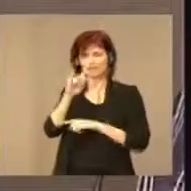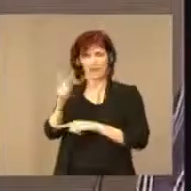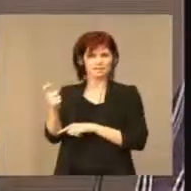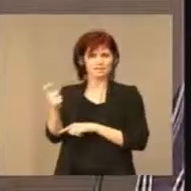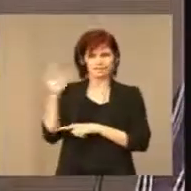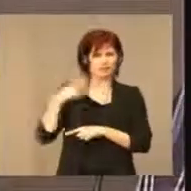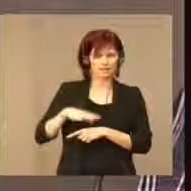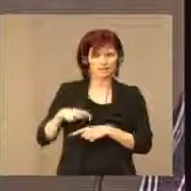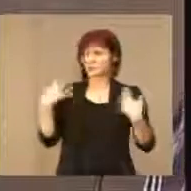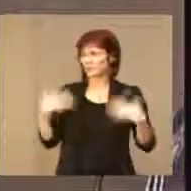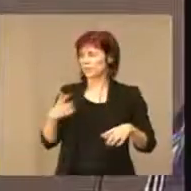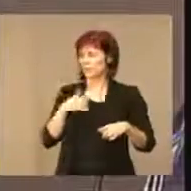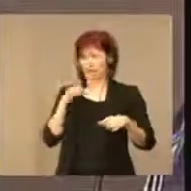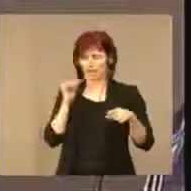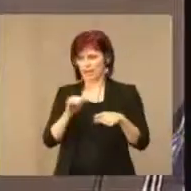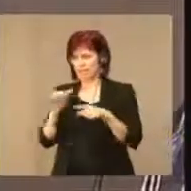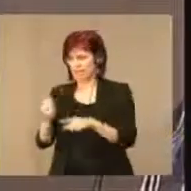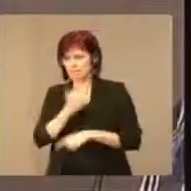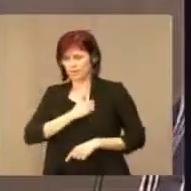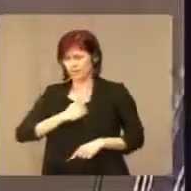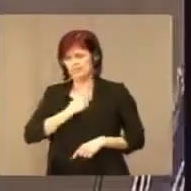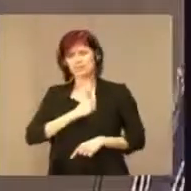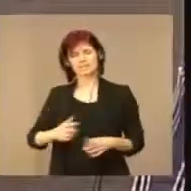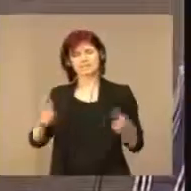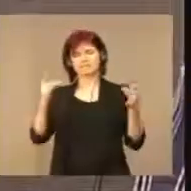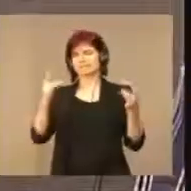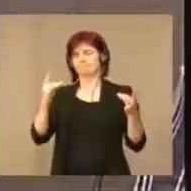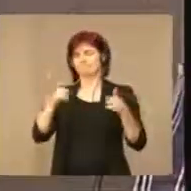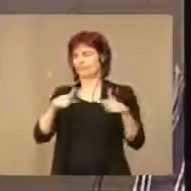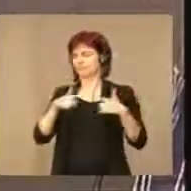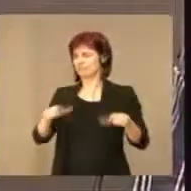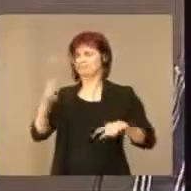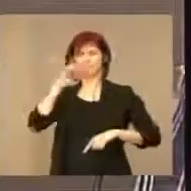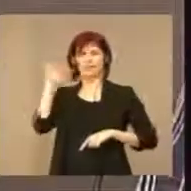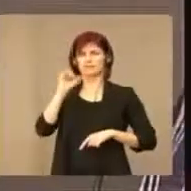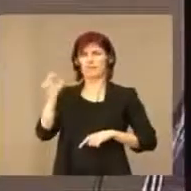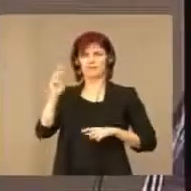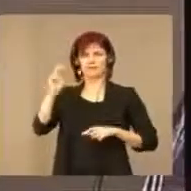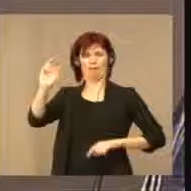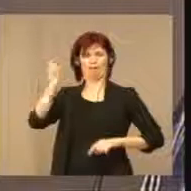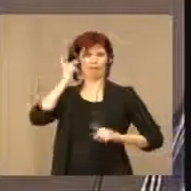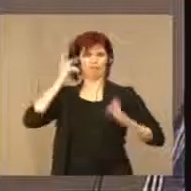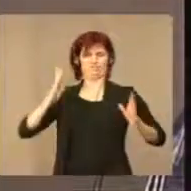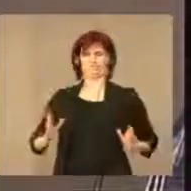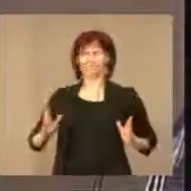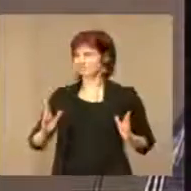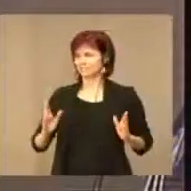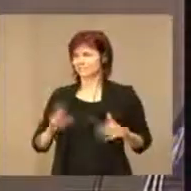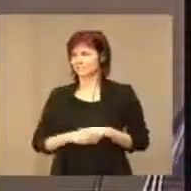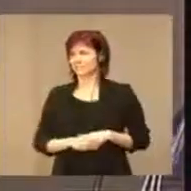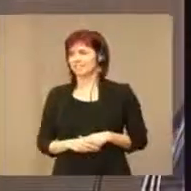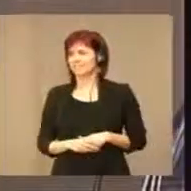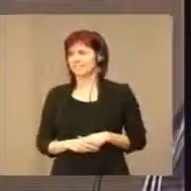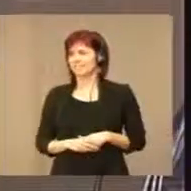I? I can do that. I can do all the steps. It's like navigating and how do you find information about